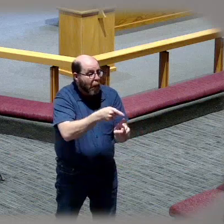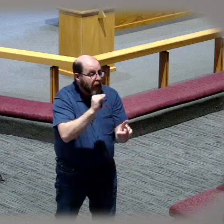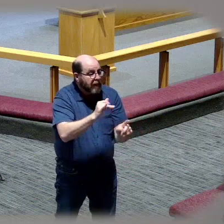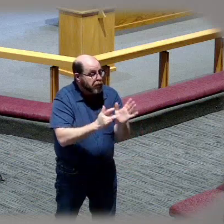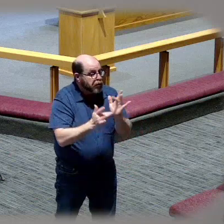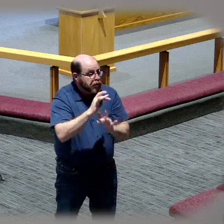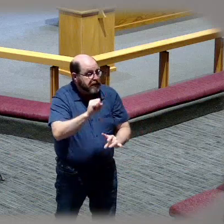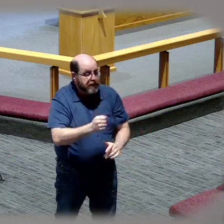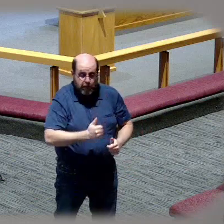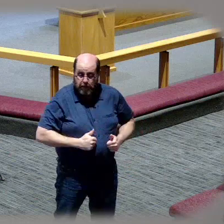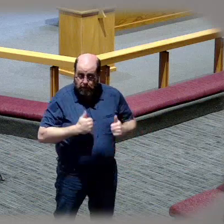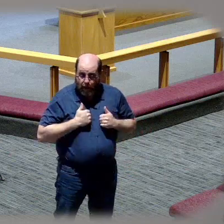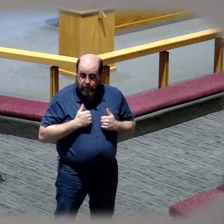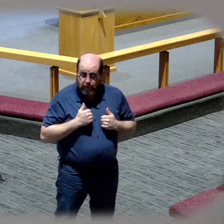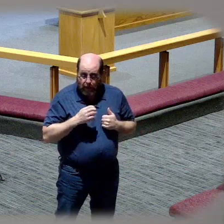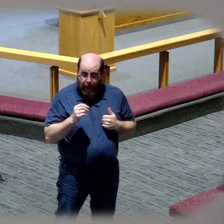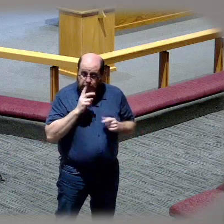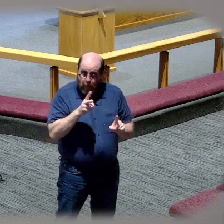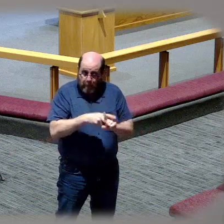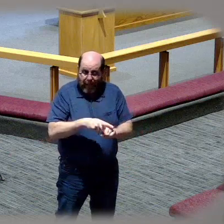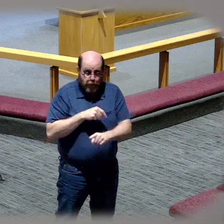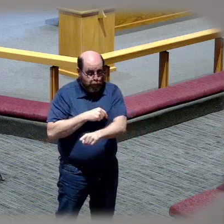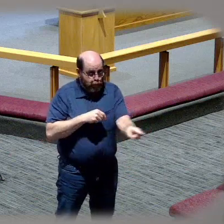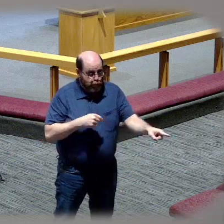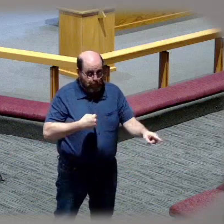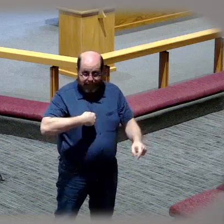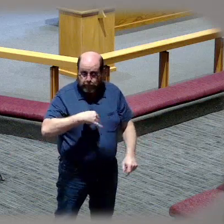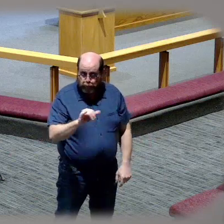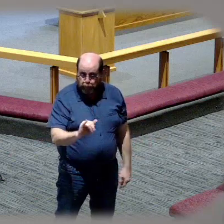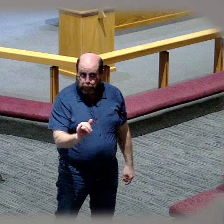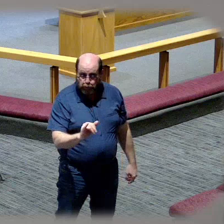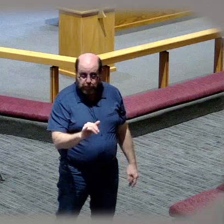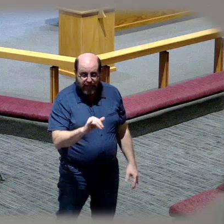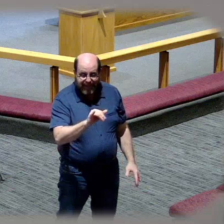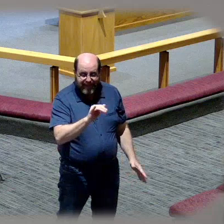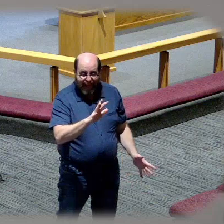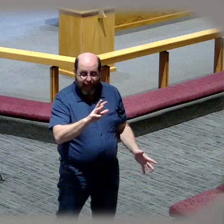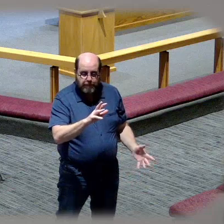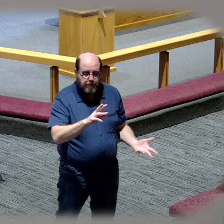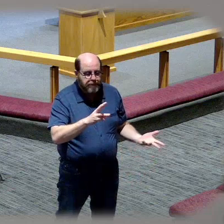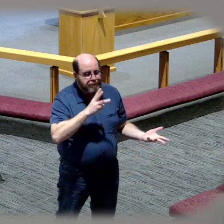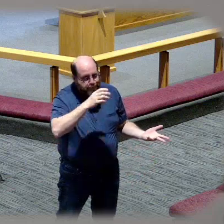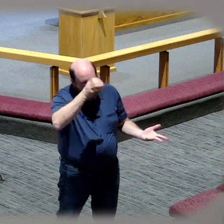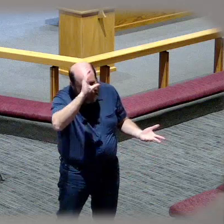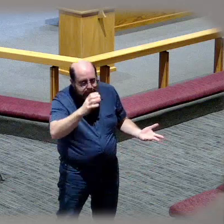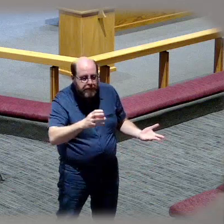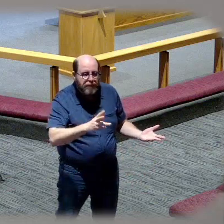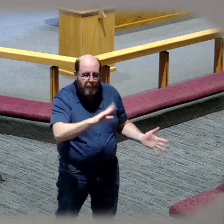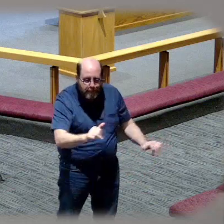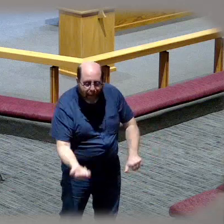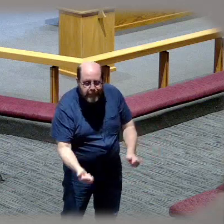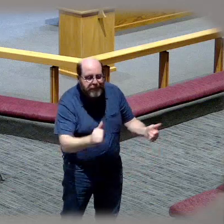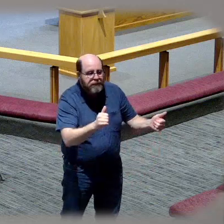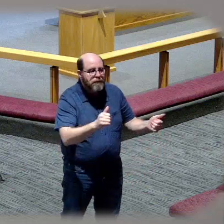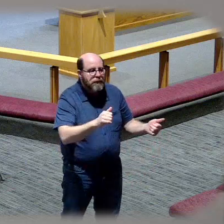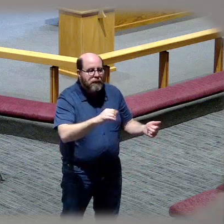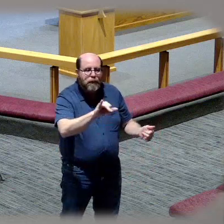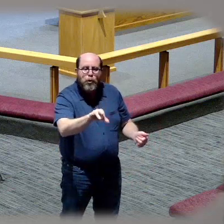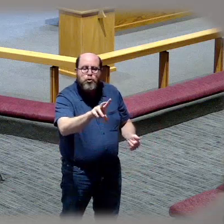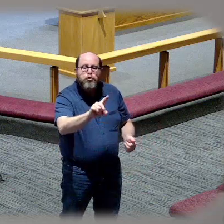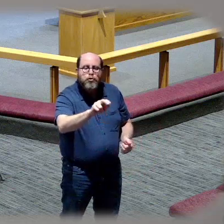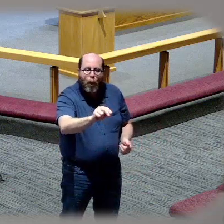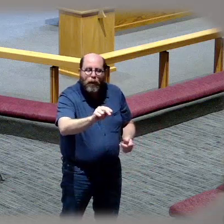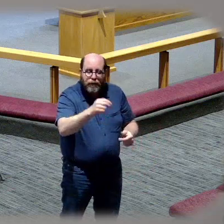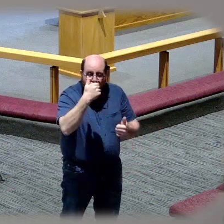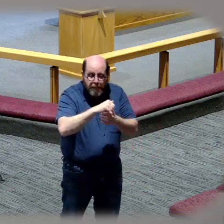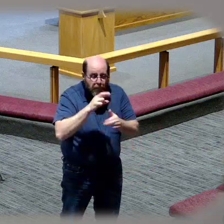Jesus's life, and certainly yours and mine, baptism. John the Baptist in the Jordan doing